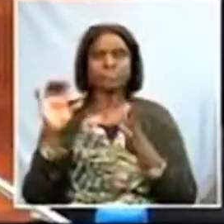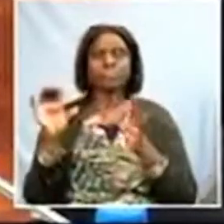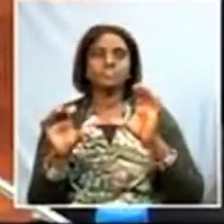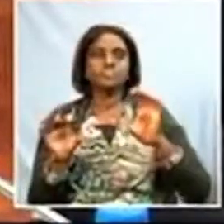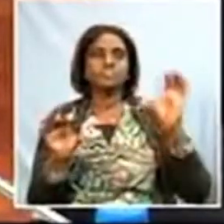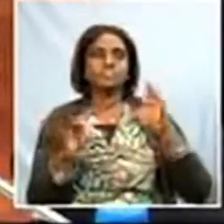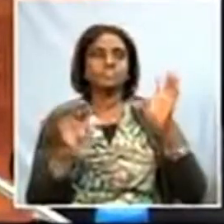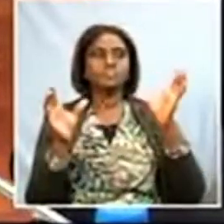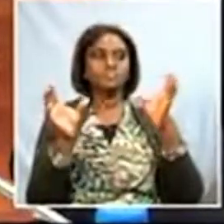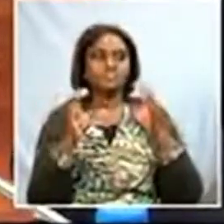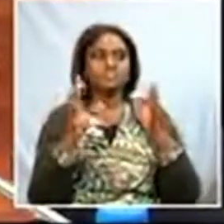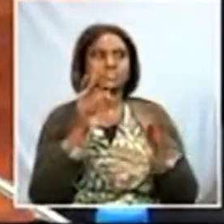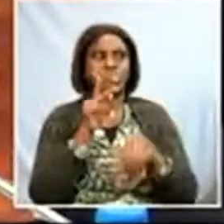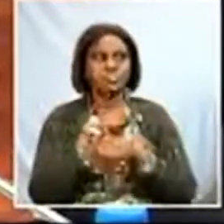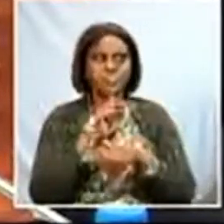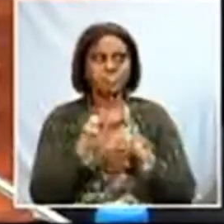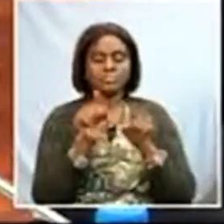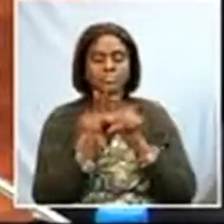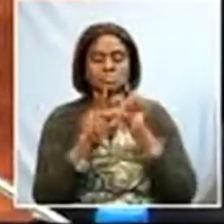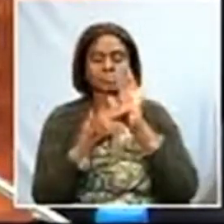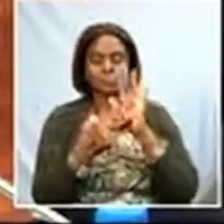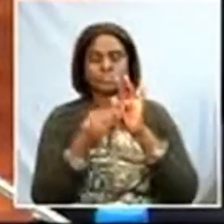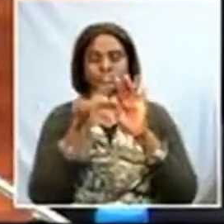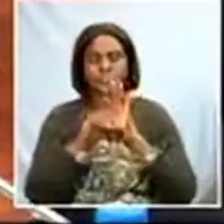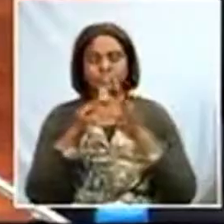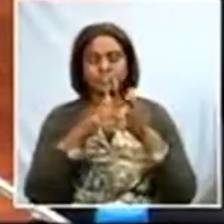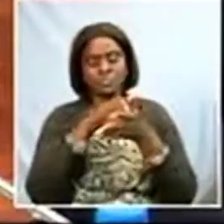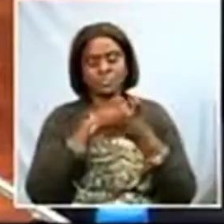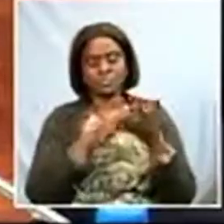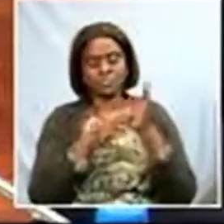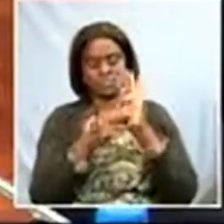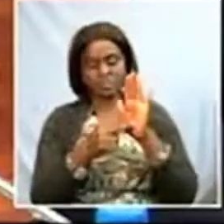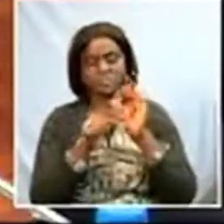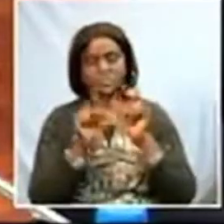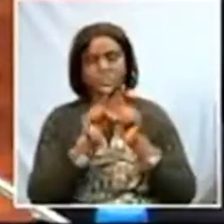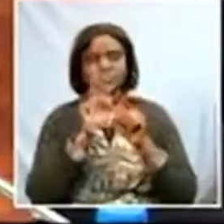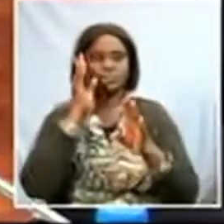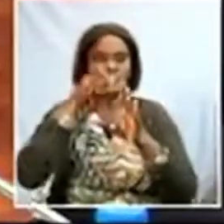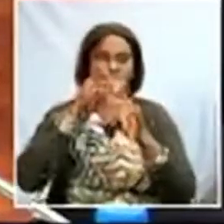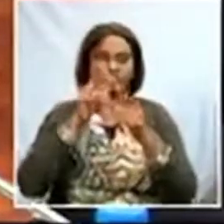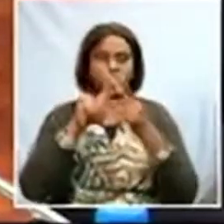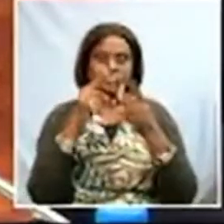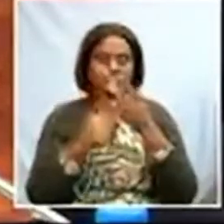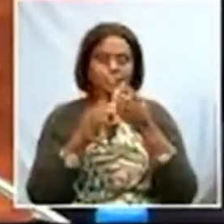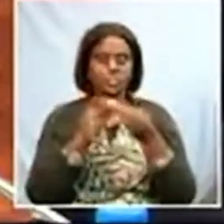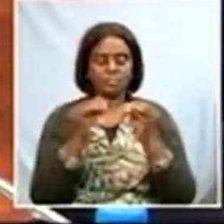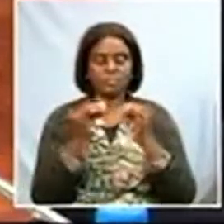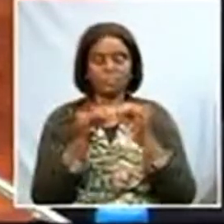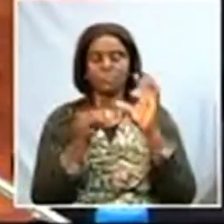to community projects, as shown in the table below, and you're also directed to Appendix O.